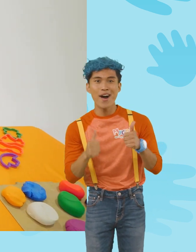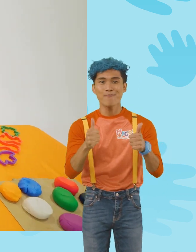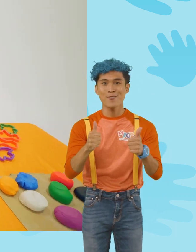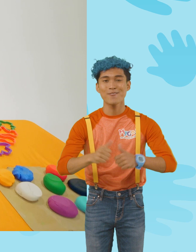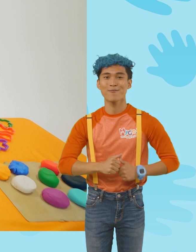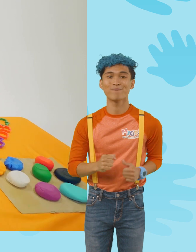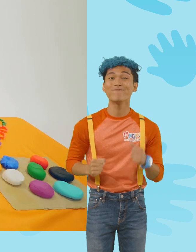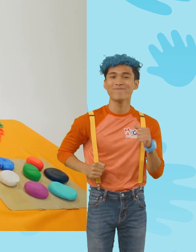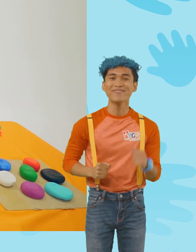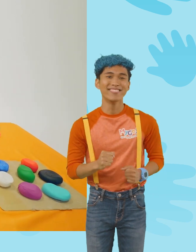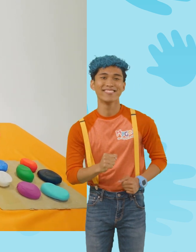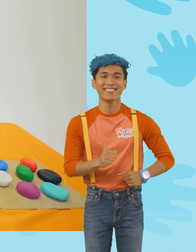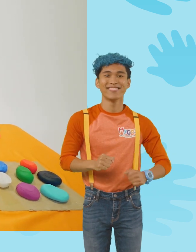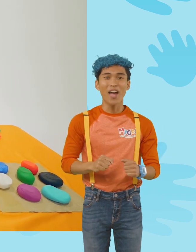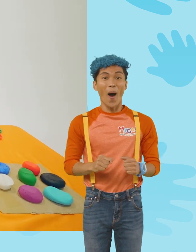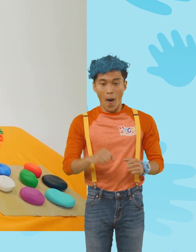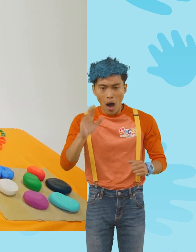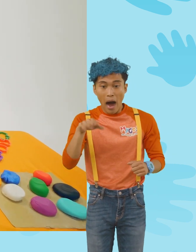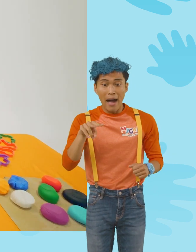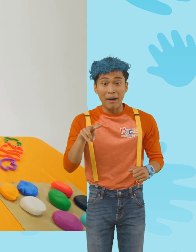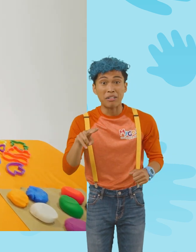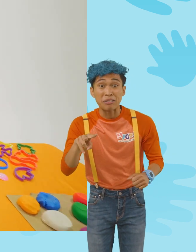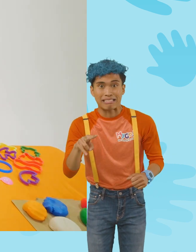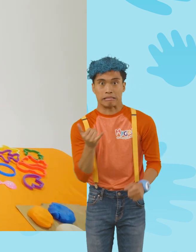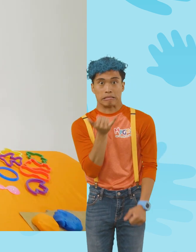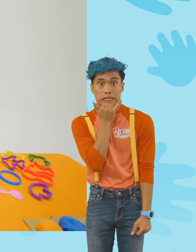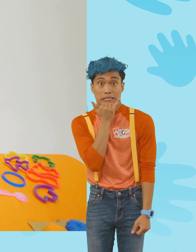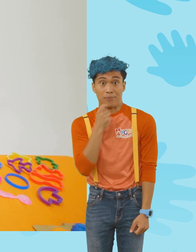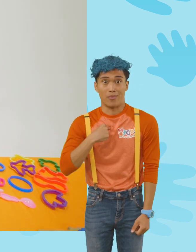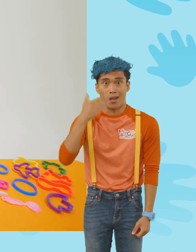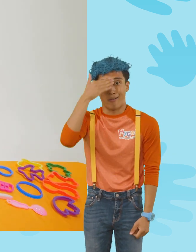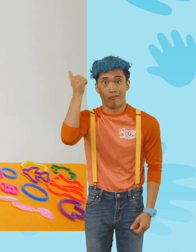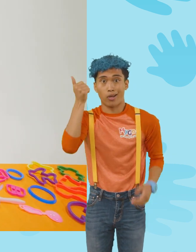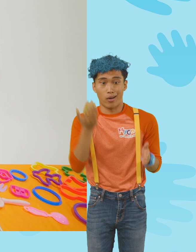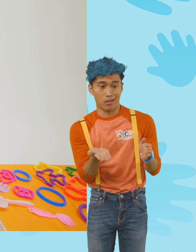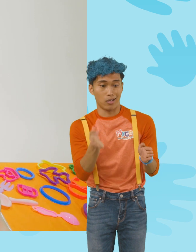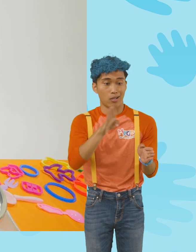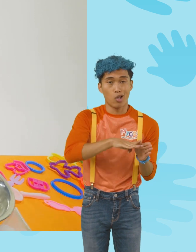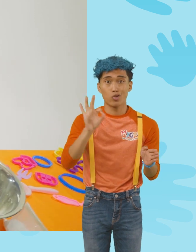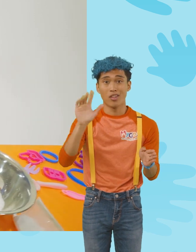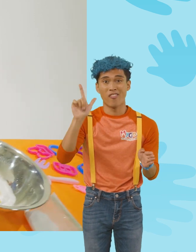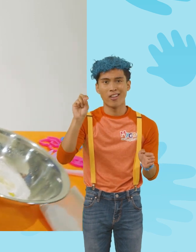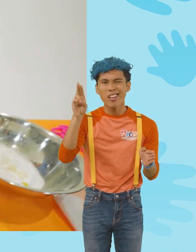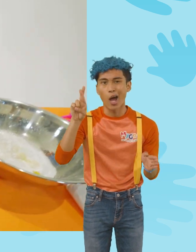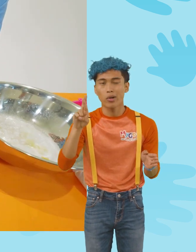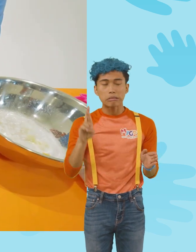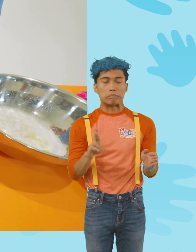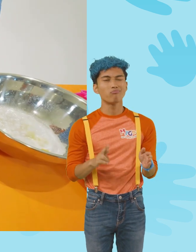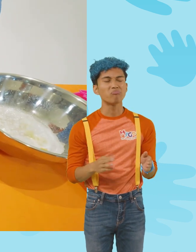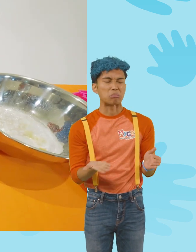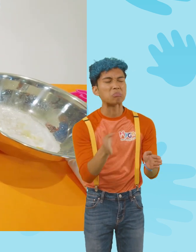Perfect. All right. Oh, hey, look. I forgot to close up the flour. You should probably do that.